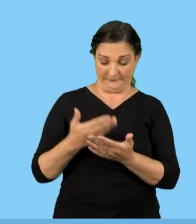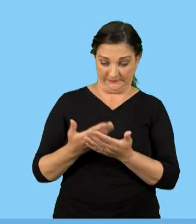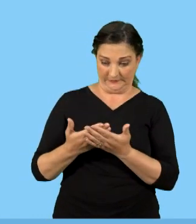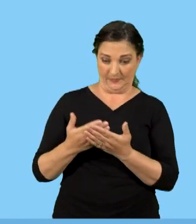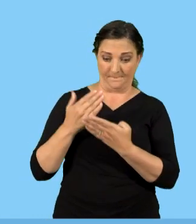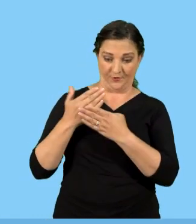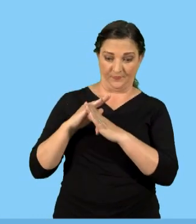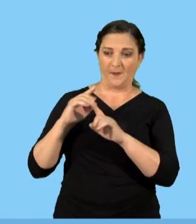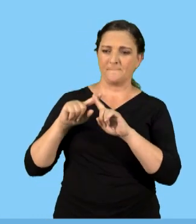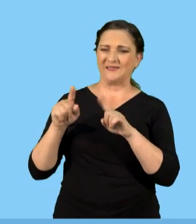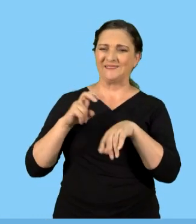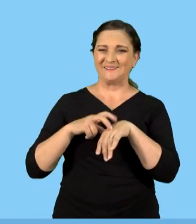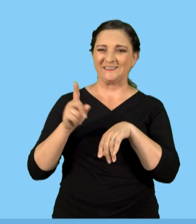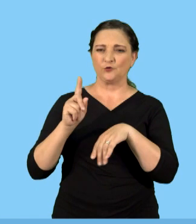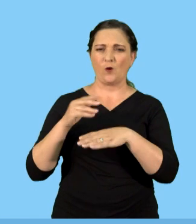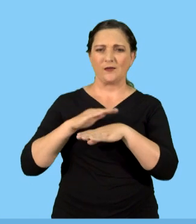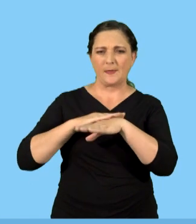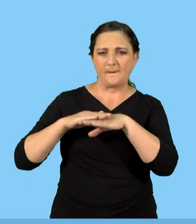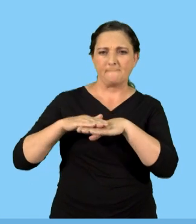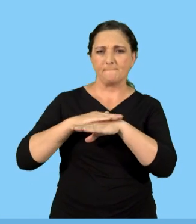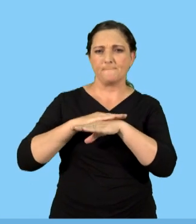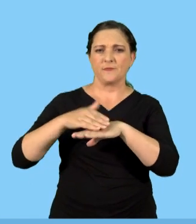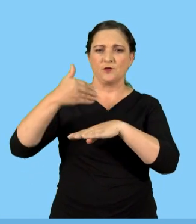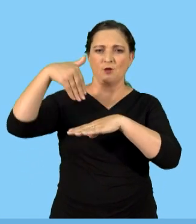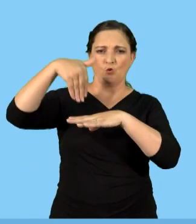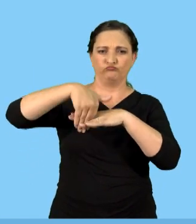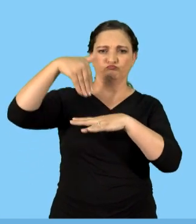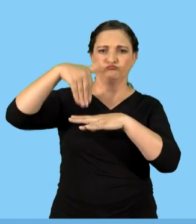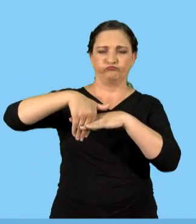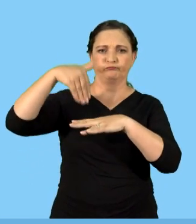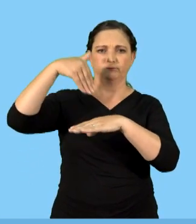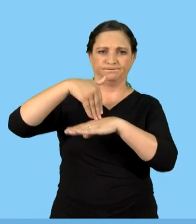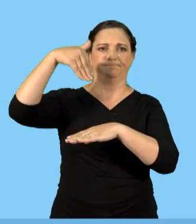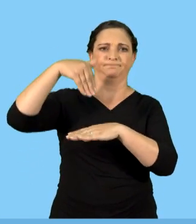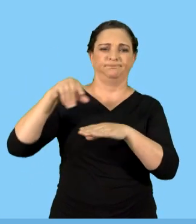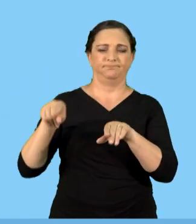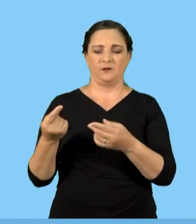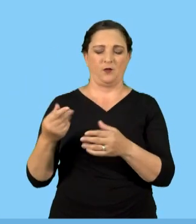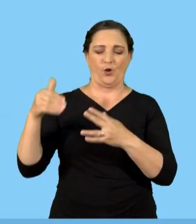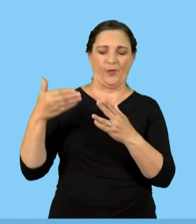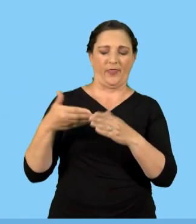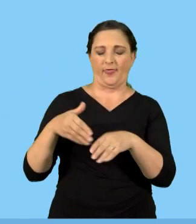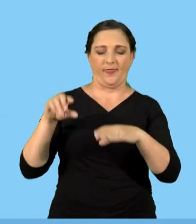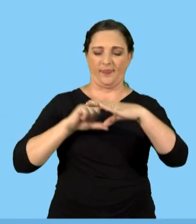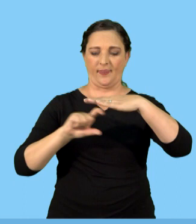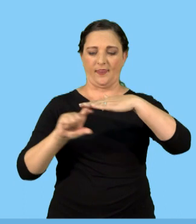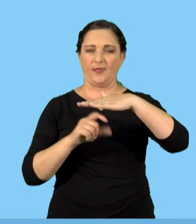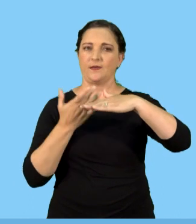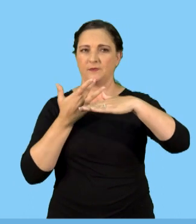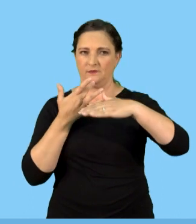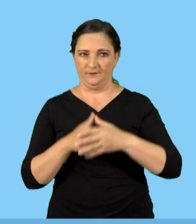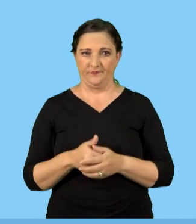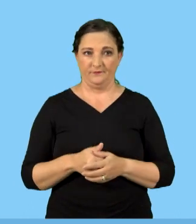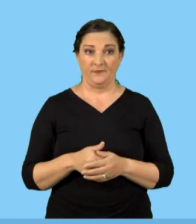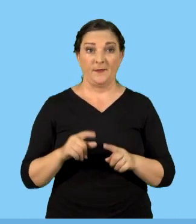can be prevented by creating a barrier to keep oxygen molecules and water molecules away. Furthermore,